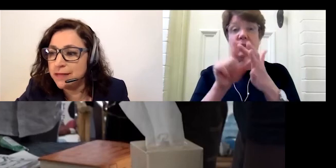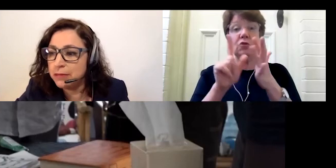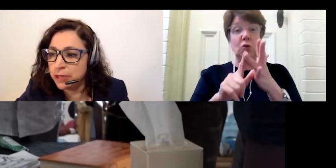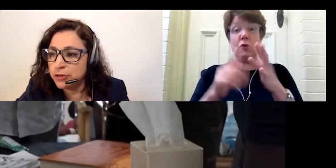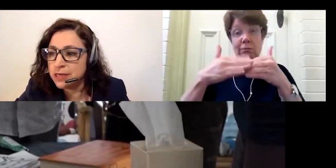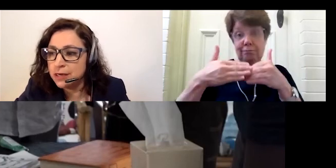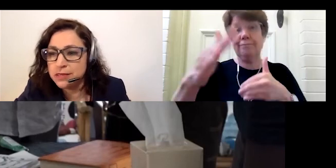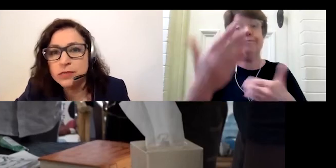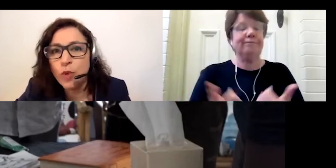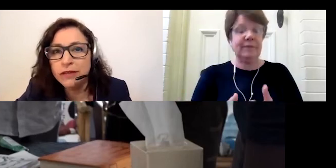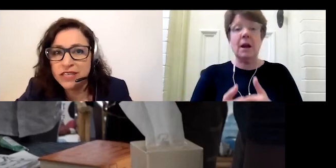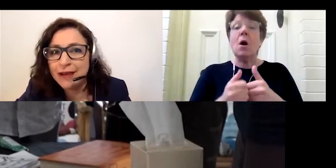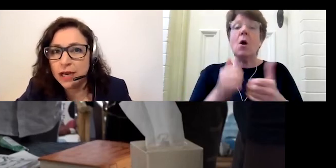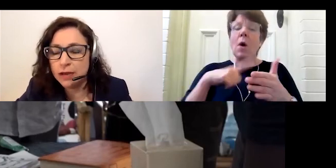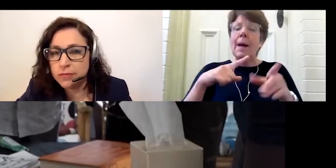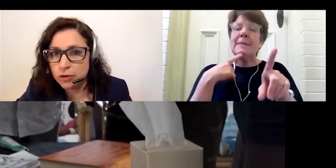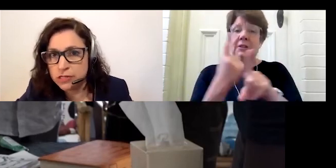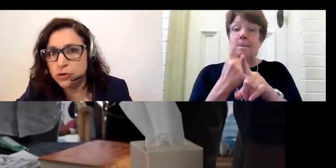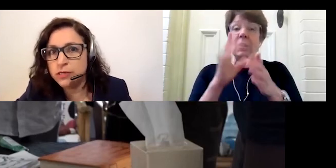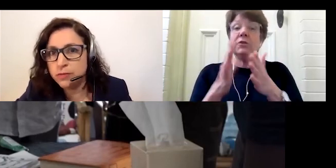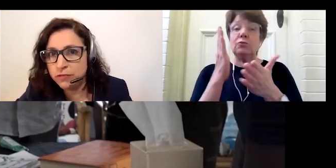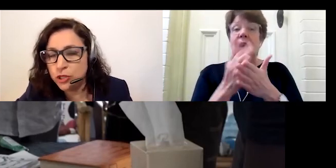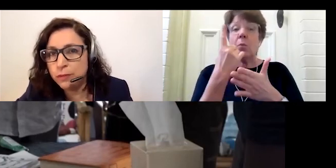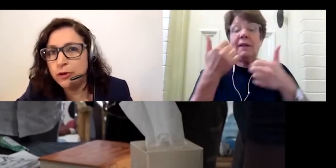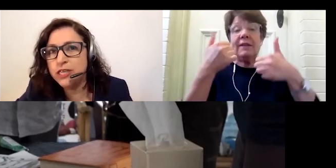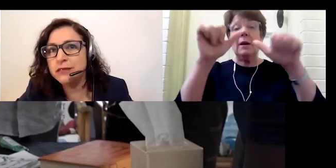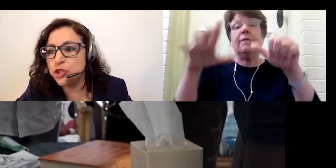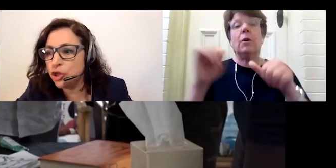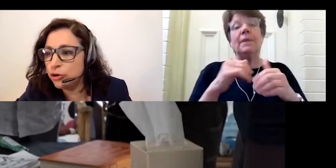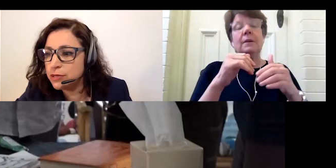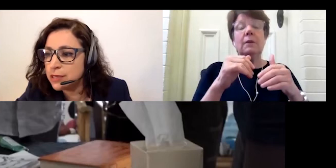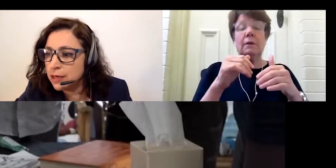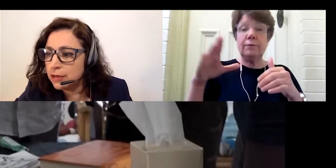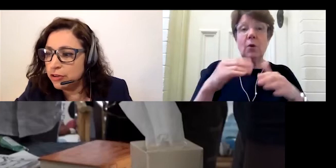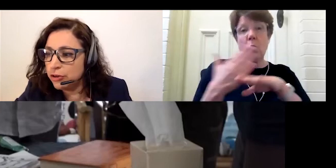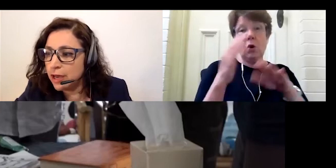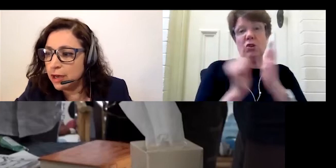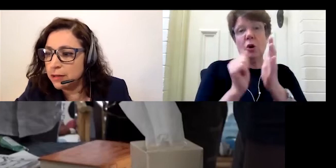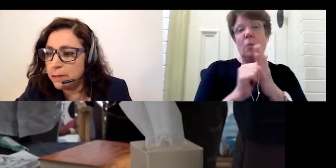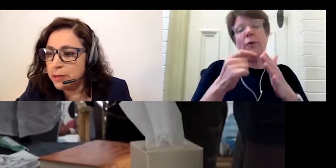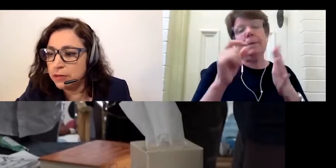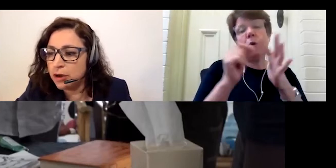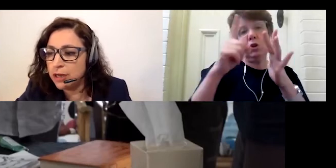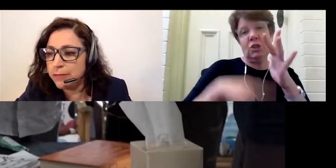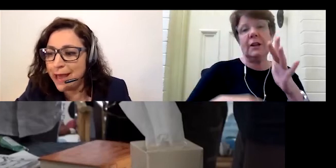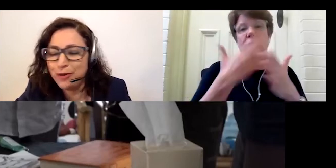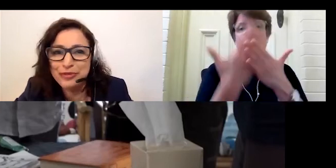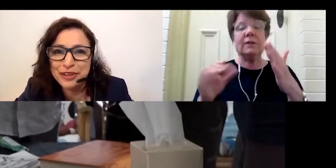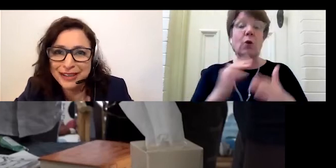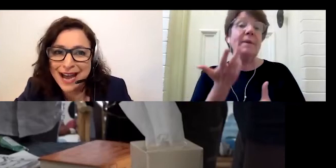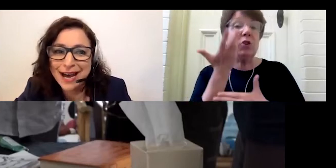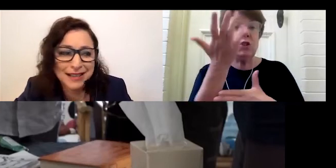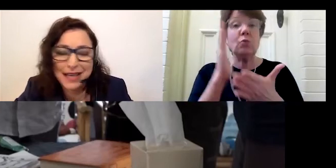mentioning that because this is one of the outcomes of the Stories from the Future project that shows the kind of power